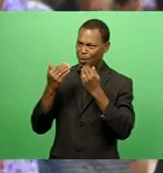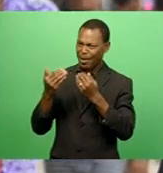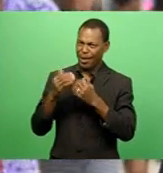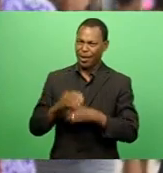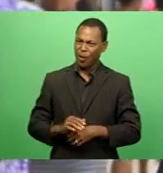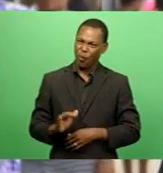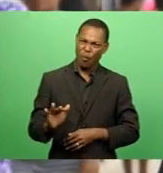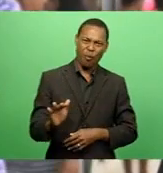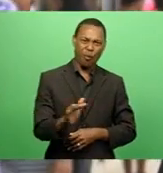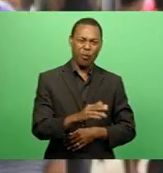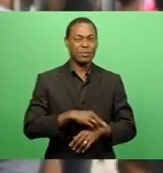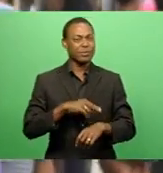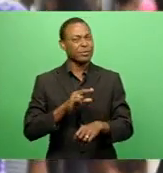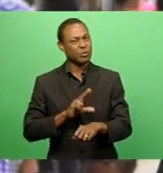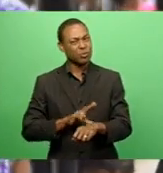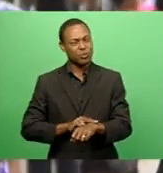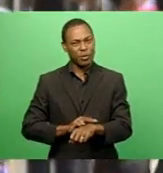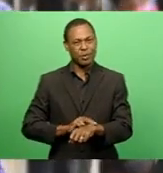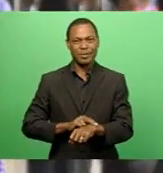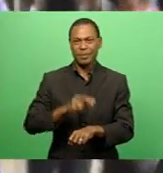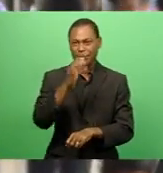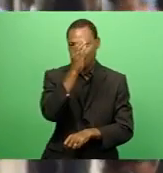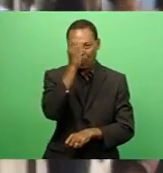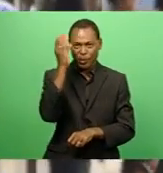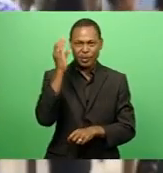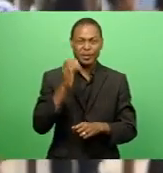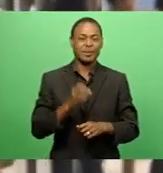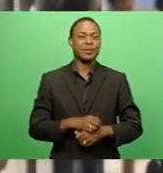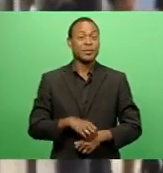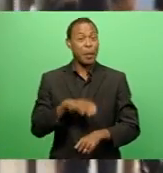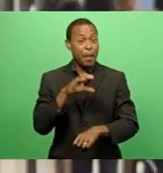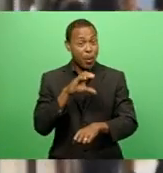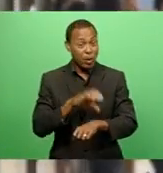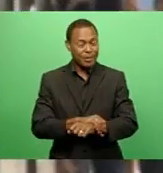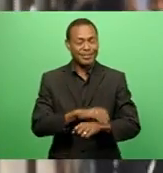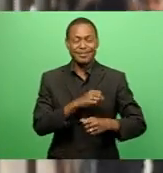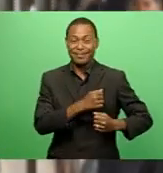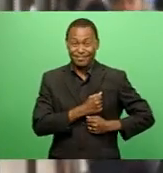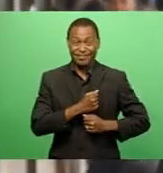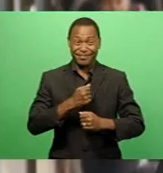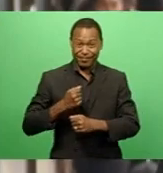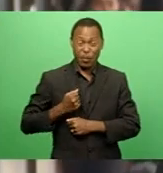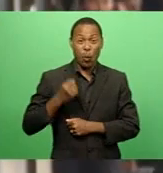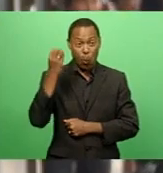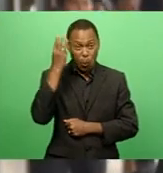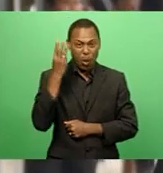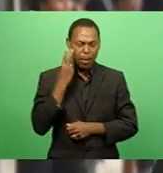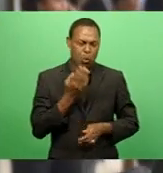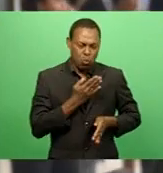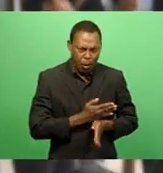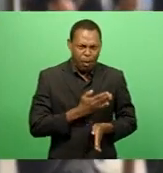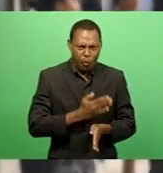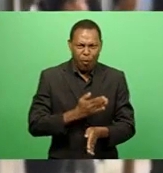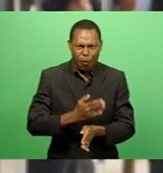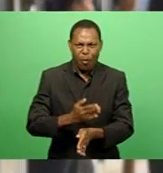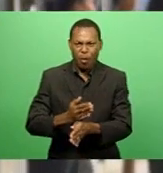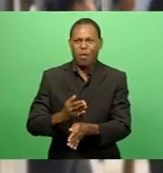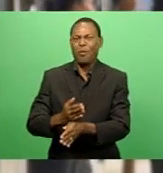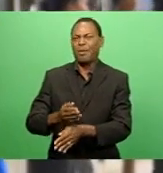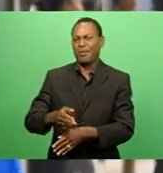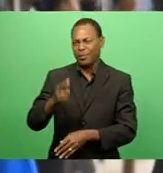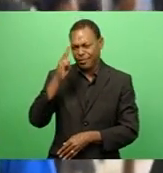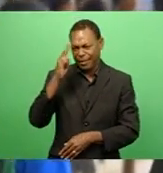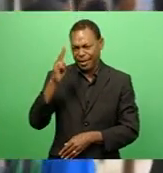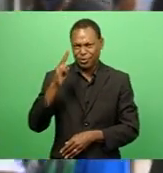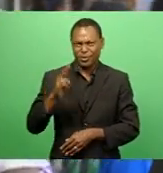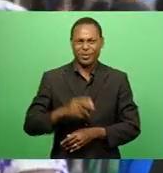fighters, doctors, nurses, police women, military women and other women working tirelessly for our country as we continue